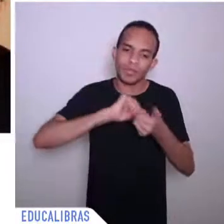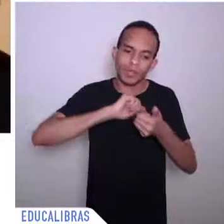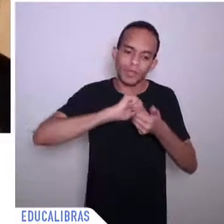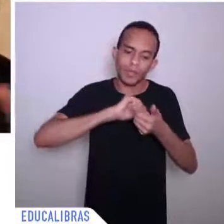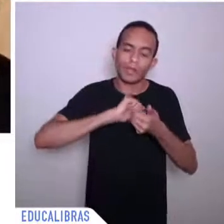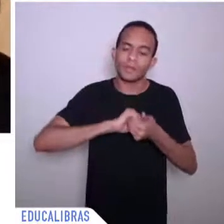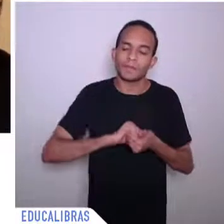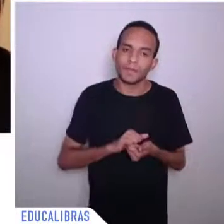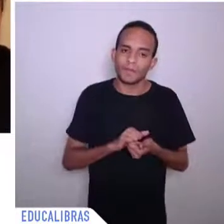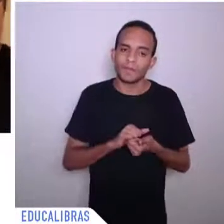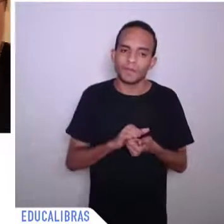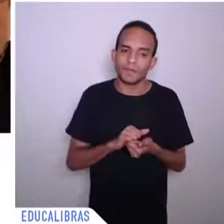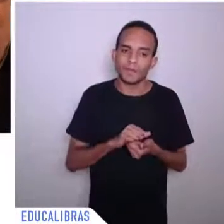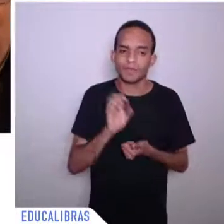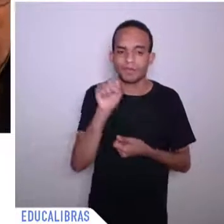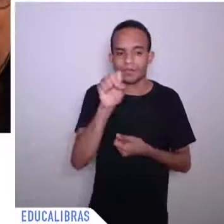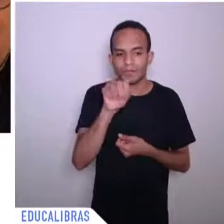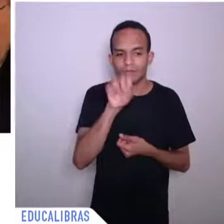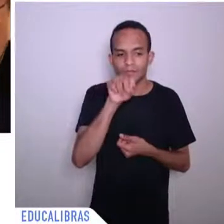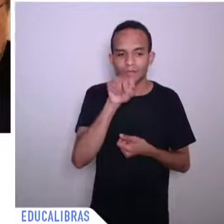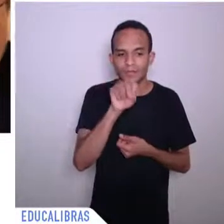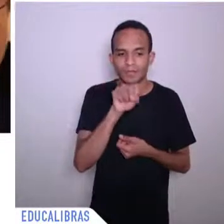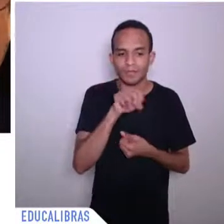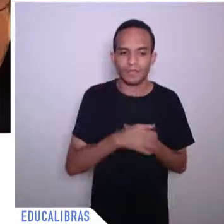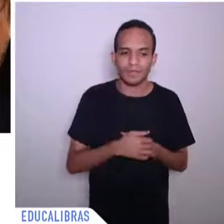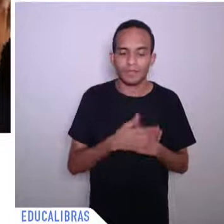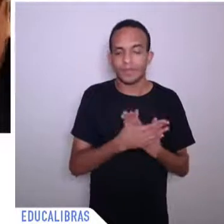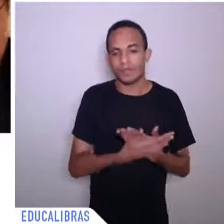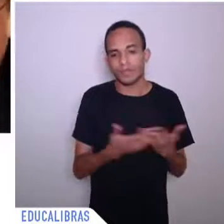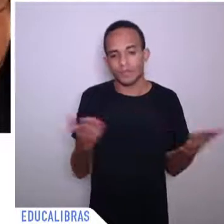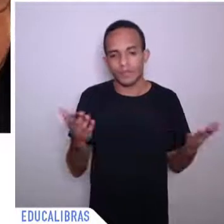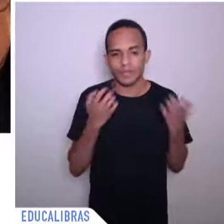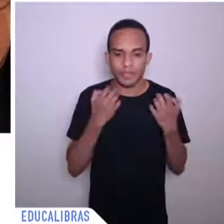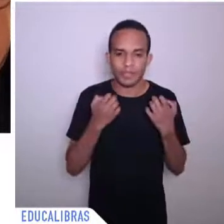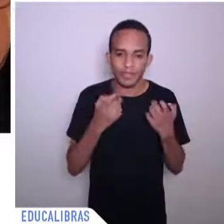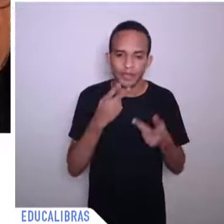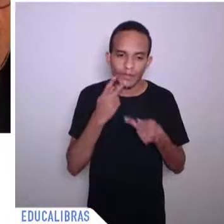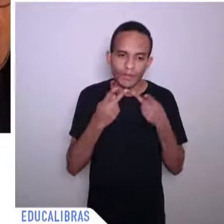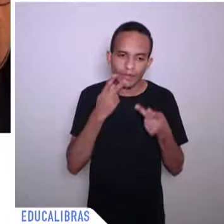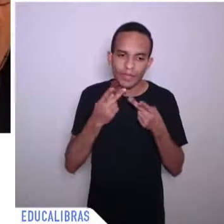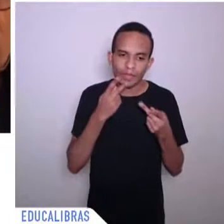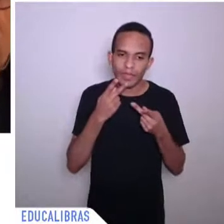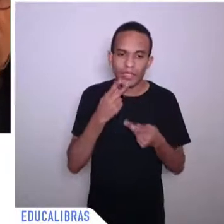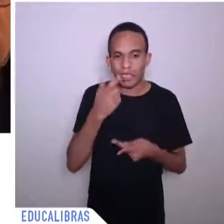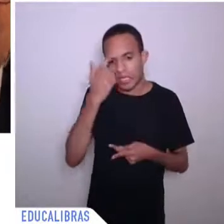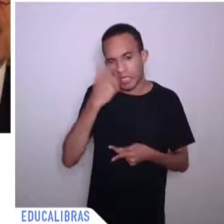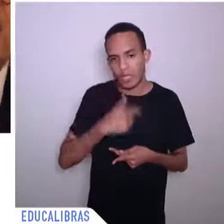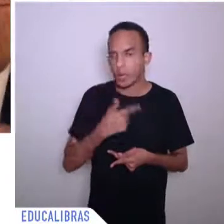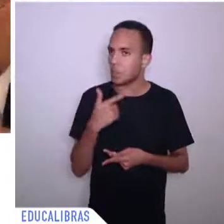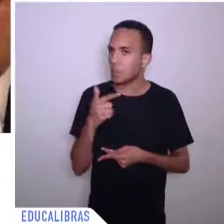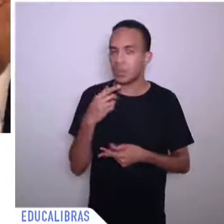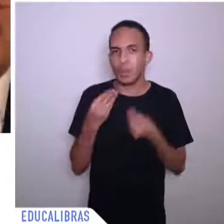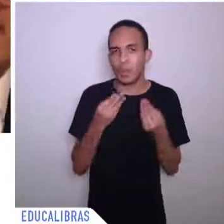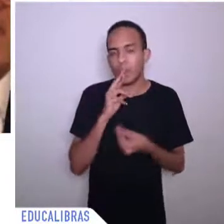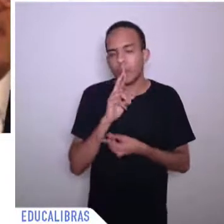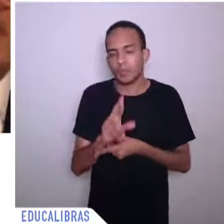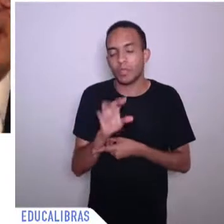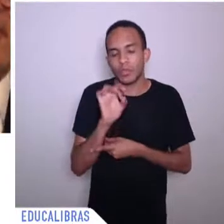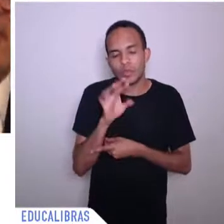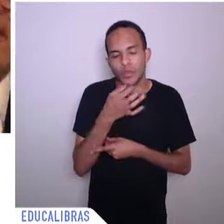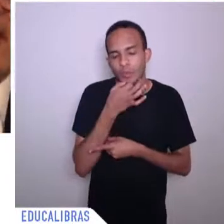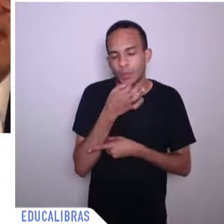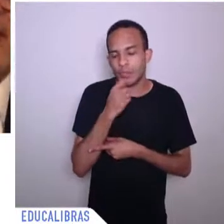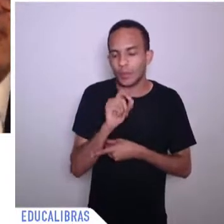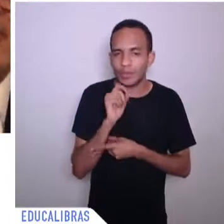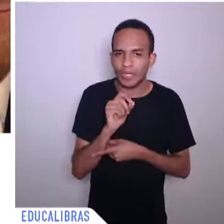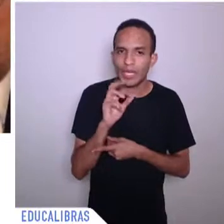and imbecilization. So exactly. So I'd like to say to you that I have to be honest, I